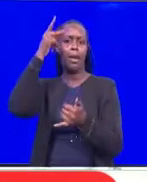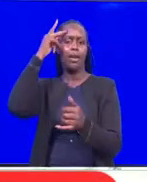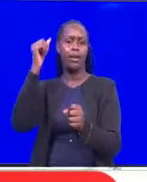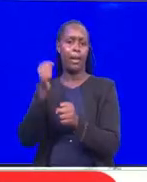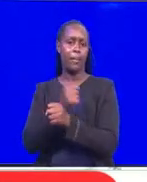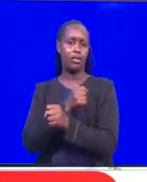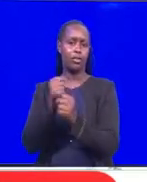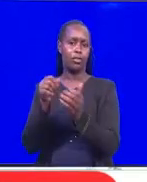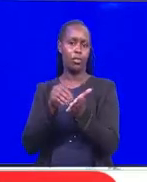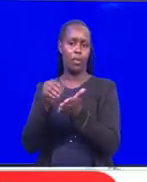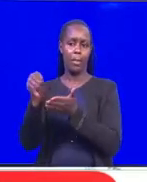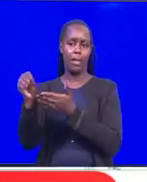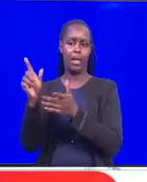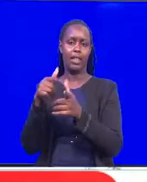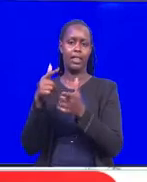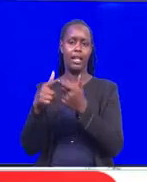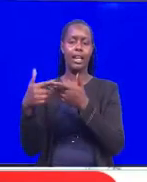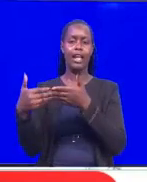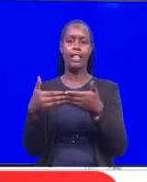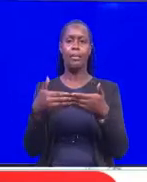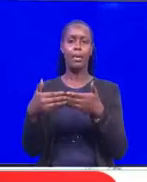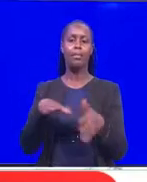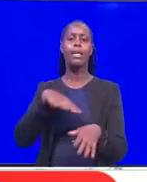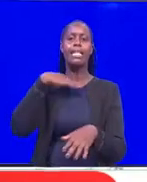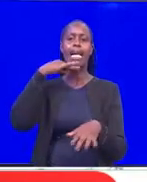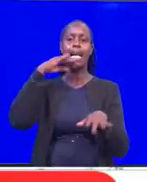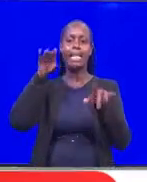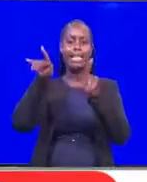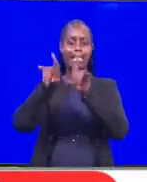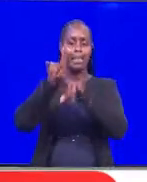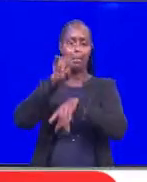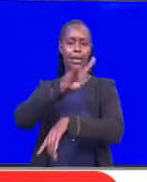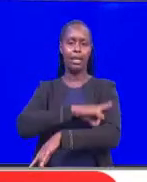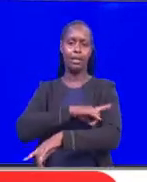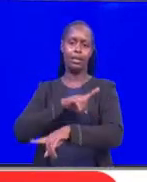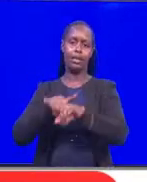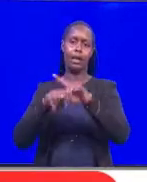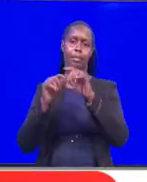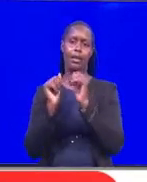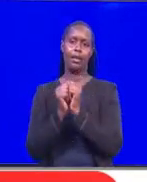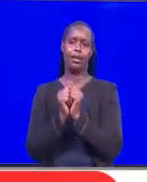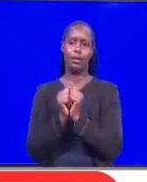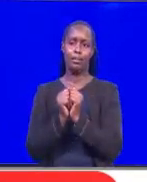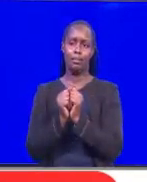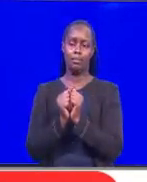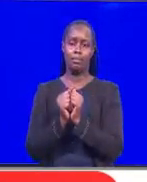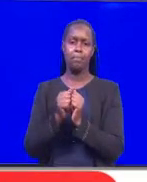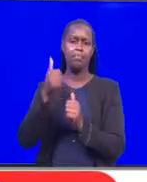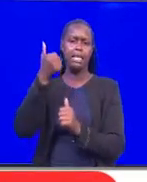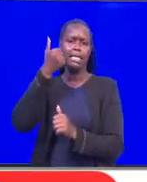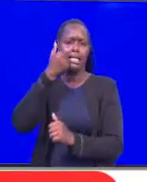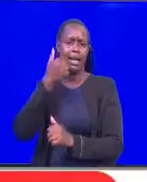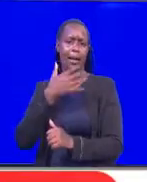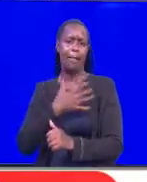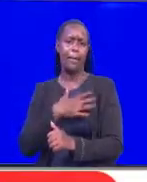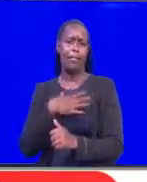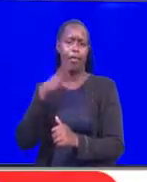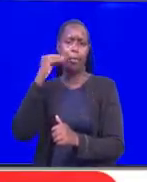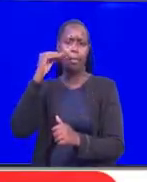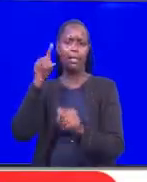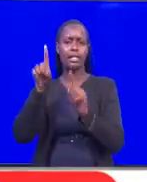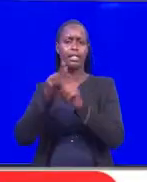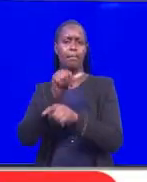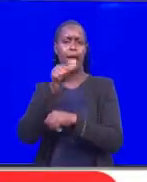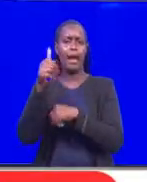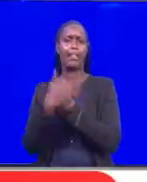afford, unfortunately, the baby died on the same day at 10 p.m. Patients in Mombasa and other parts of the country have been